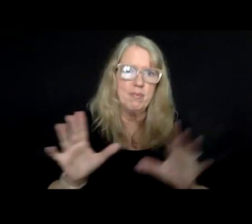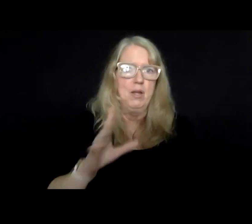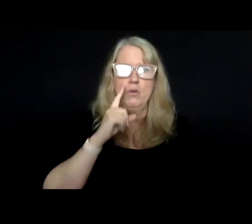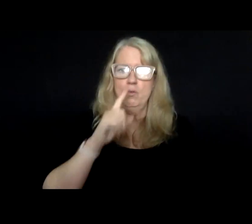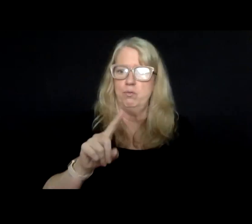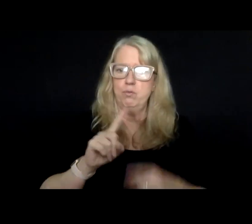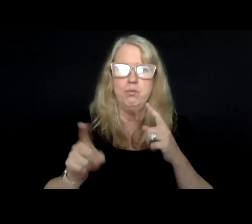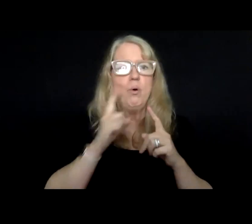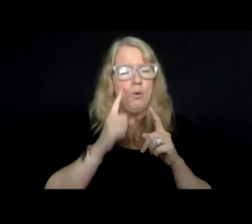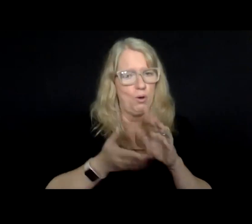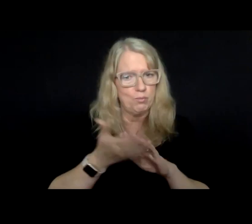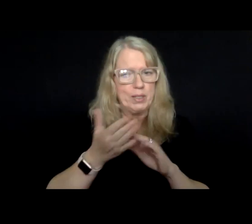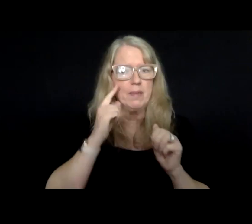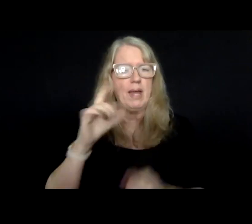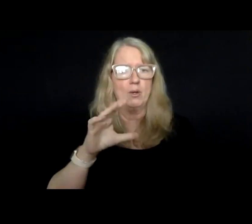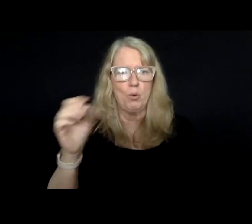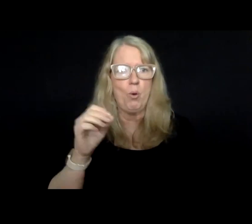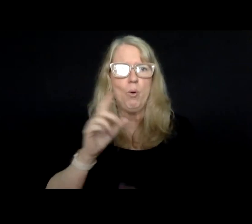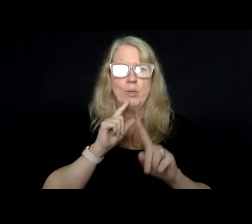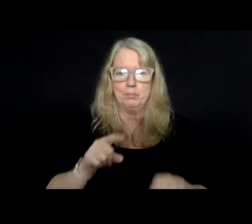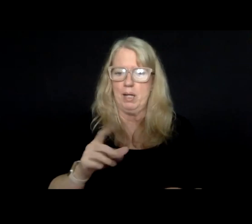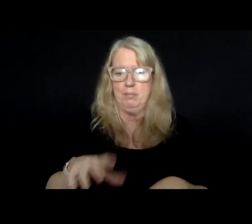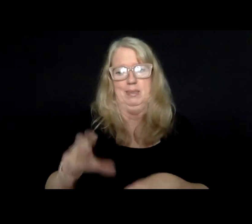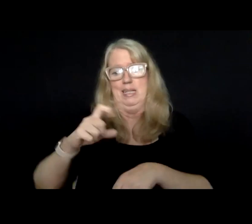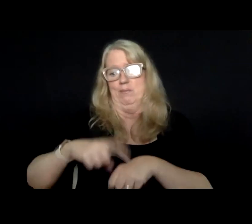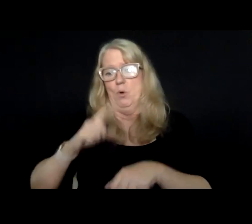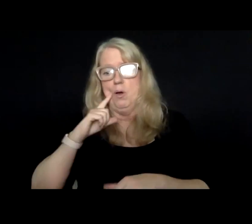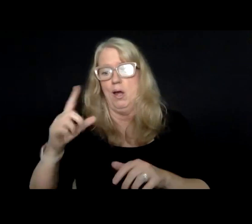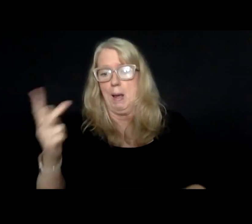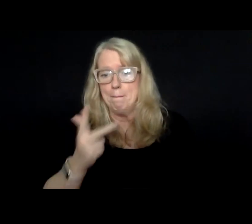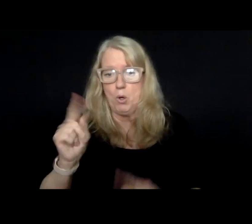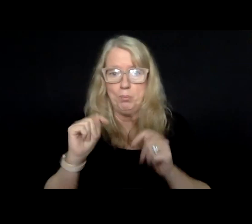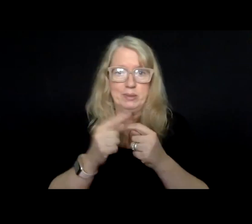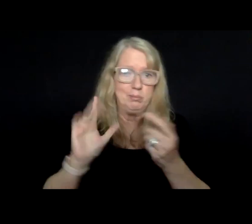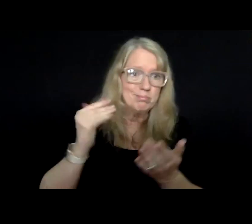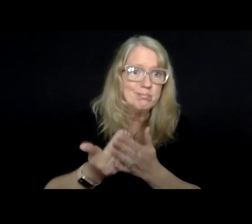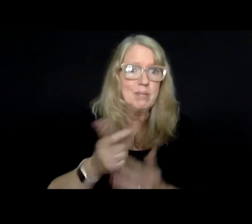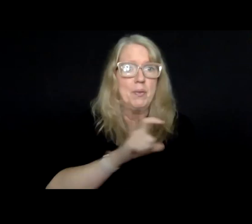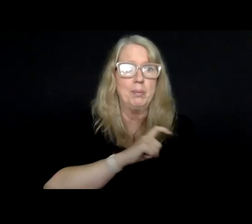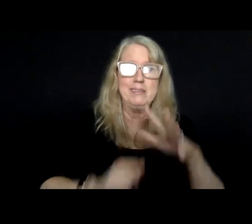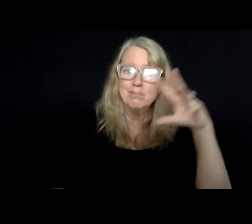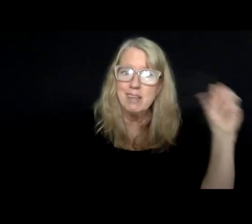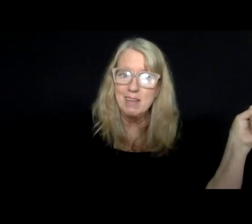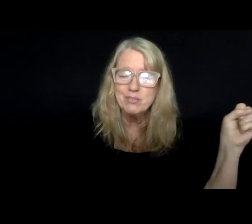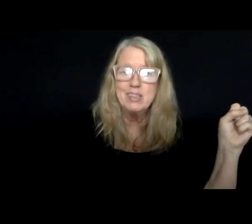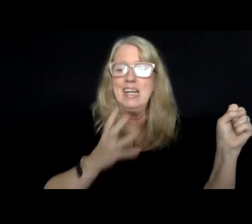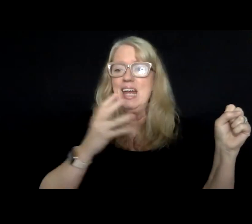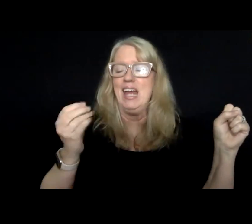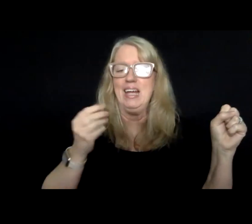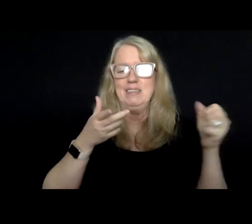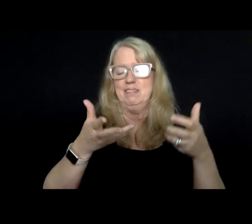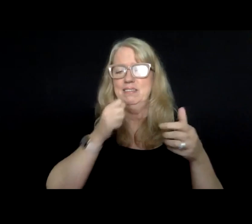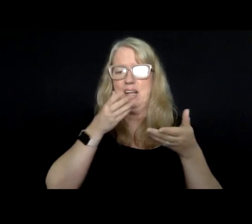running co-responder, the time that it takes for a mobile team to get there, that law enforcement is left kind of on